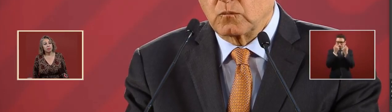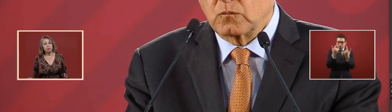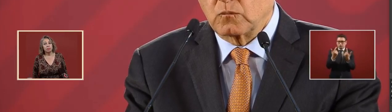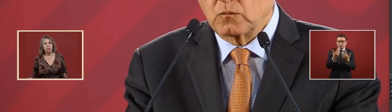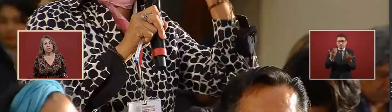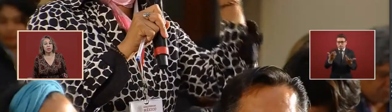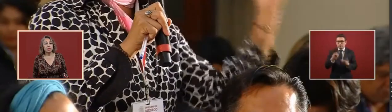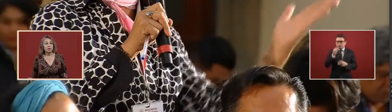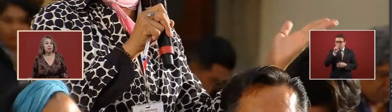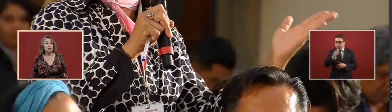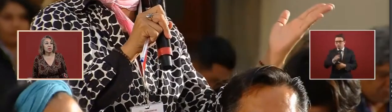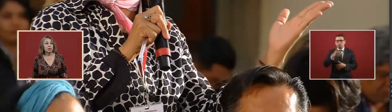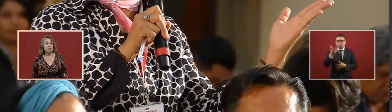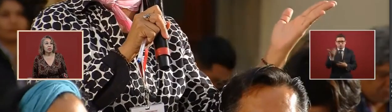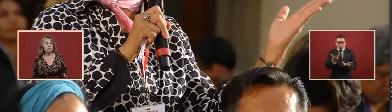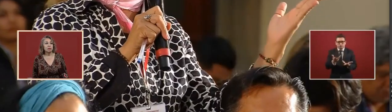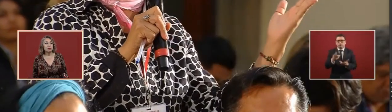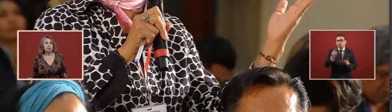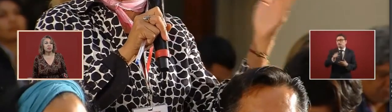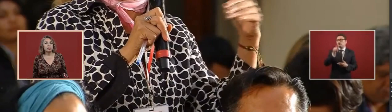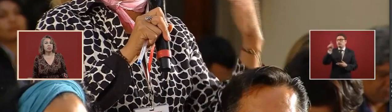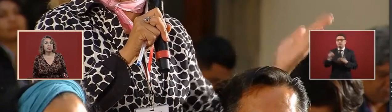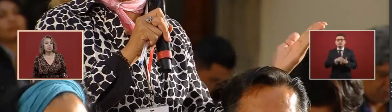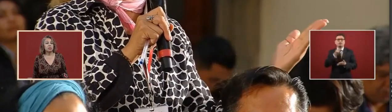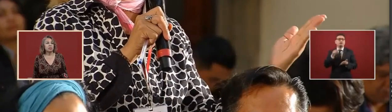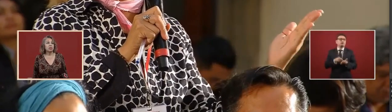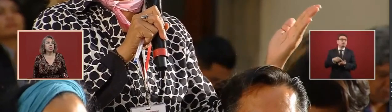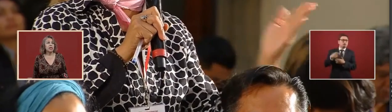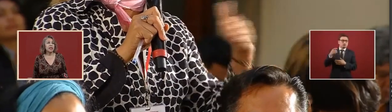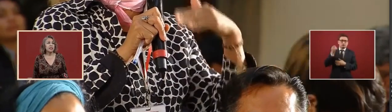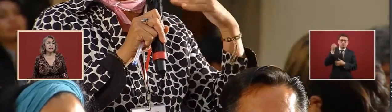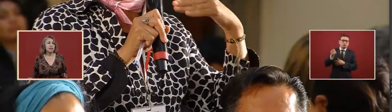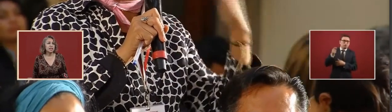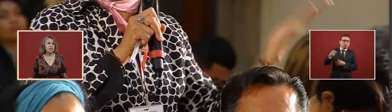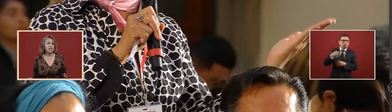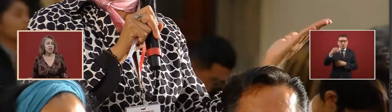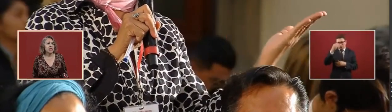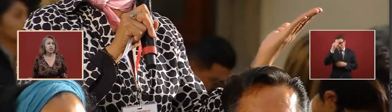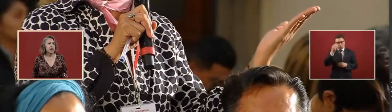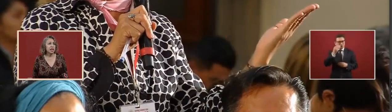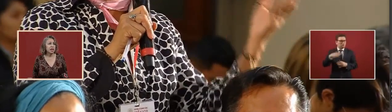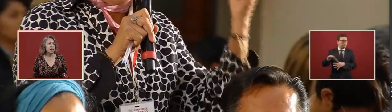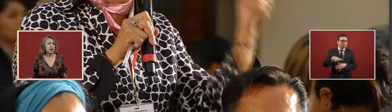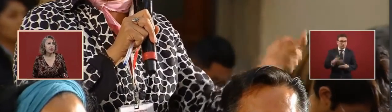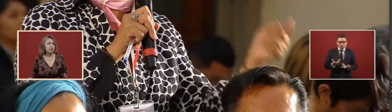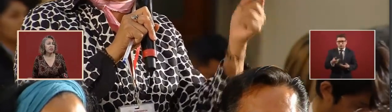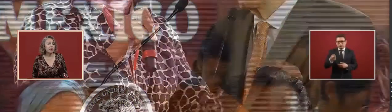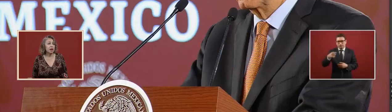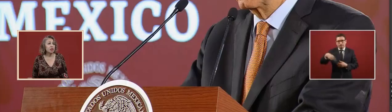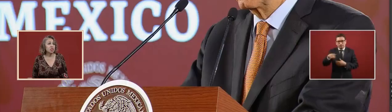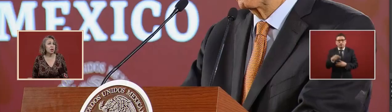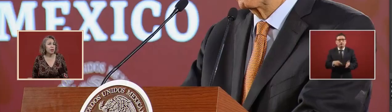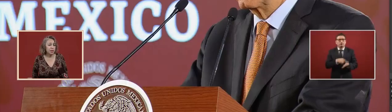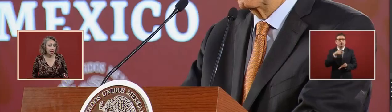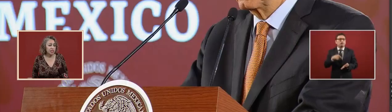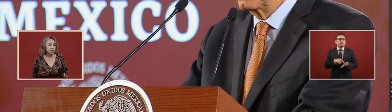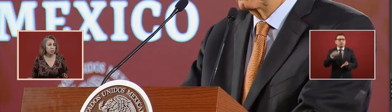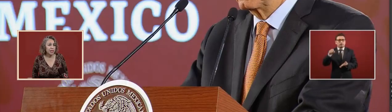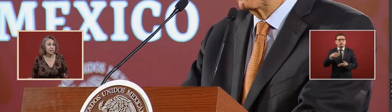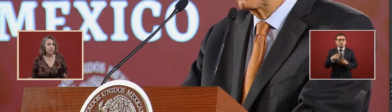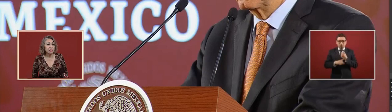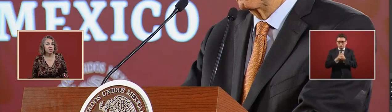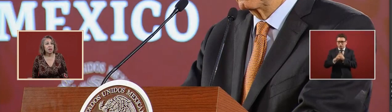Que eso se lleve a cabo también en lugares tan abandonados. Like that these things need to take care of. Also happen in